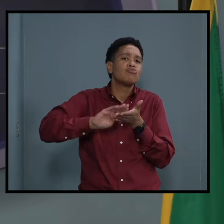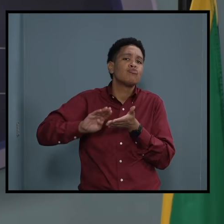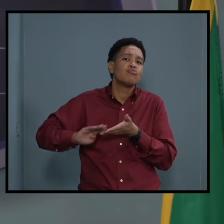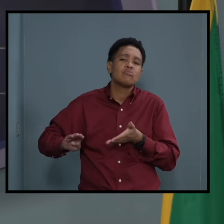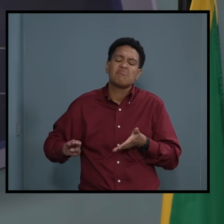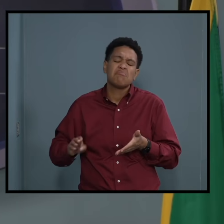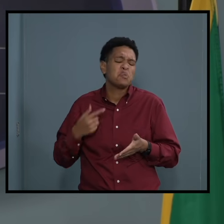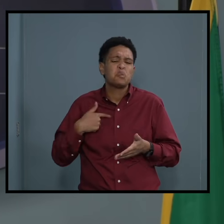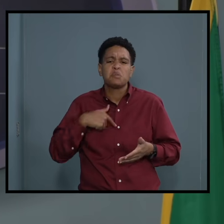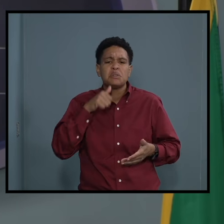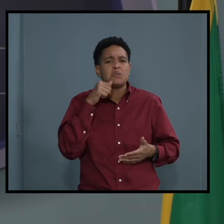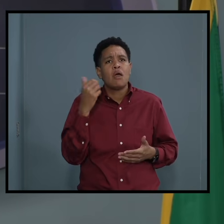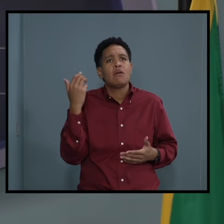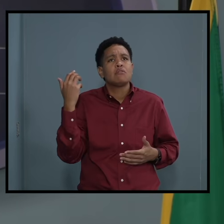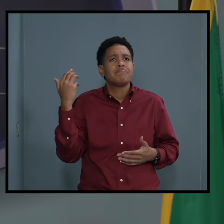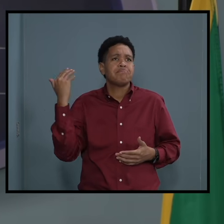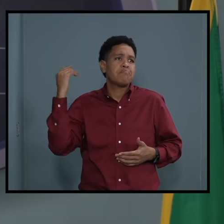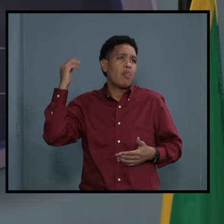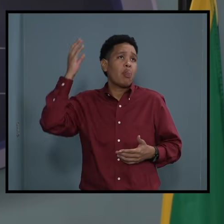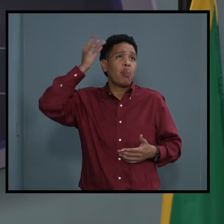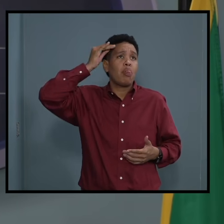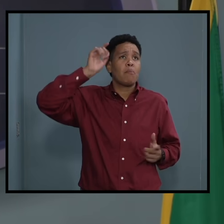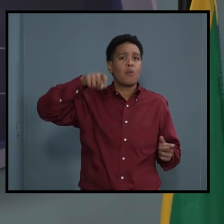our contemplation.